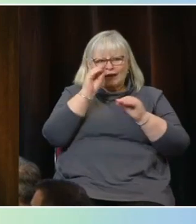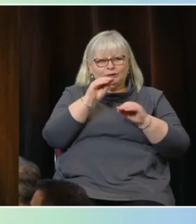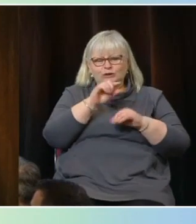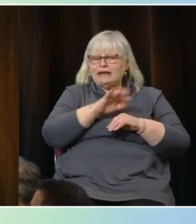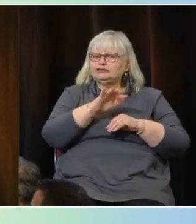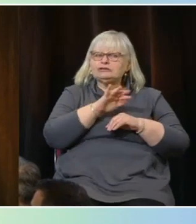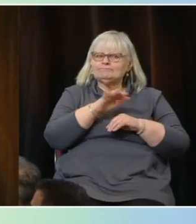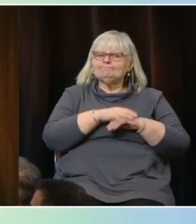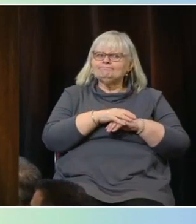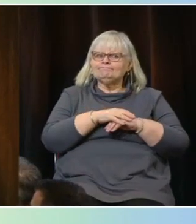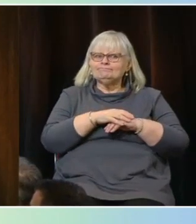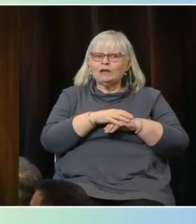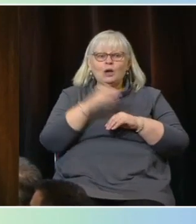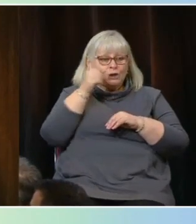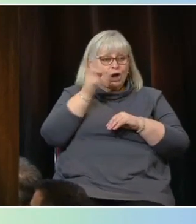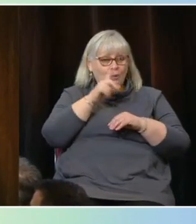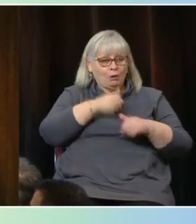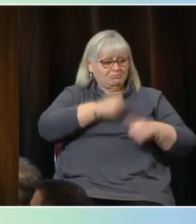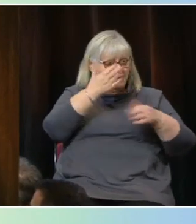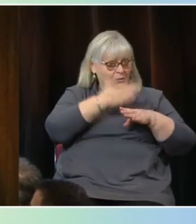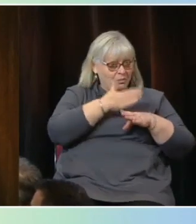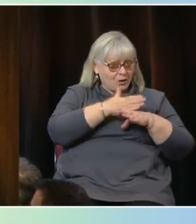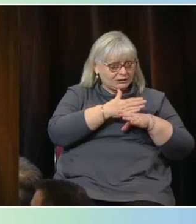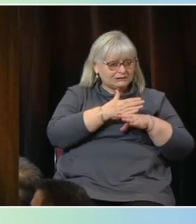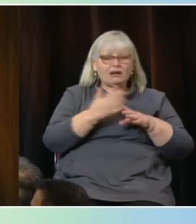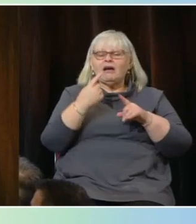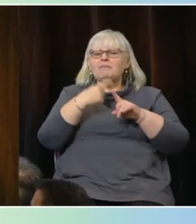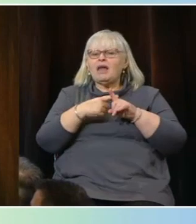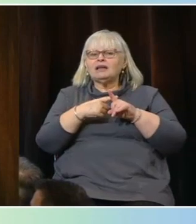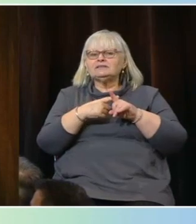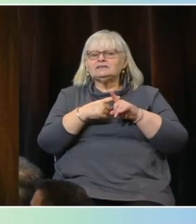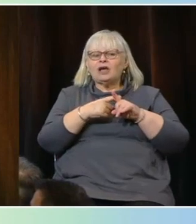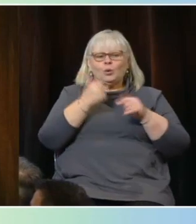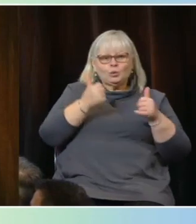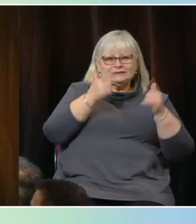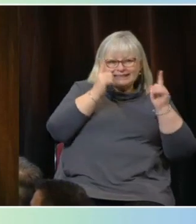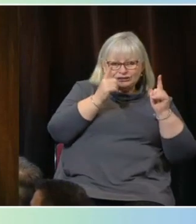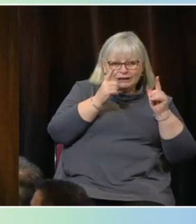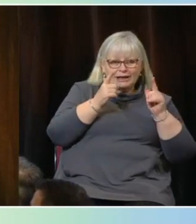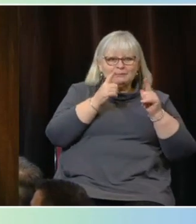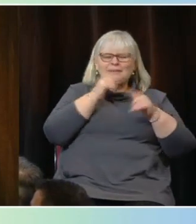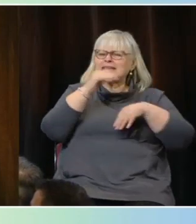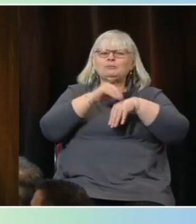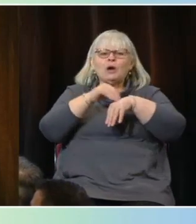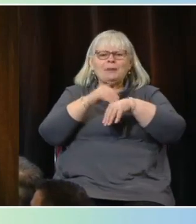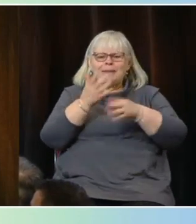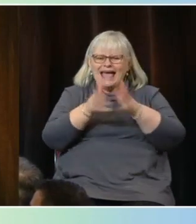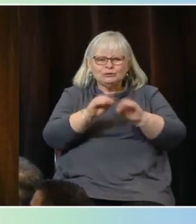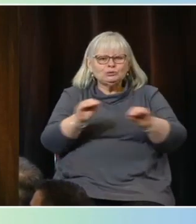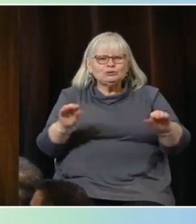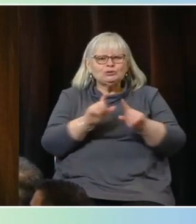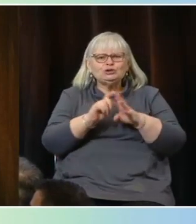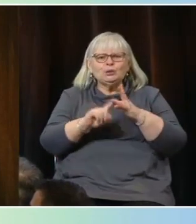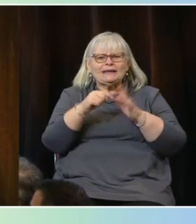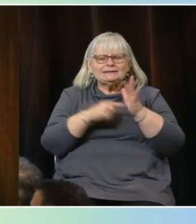is a growing evidence base around what works in terms of teaching but we struggle more with how to flow that through to practice on the ground at the same time we need to do